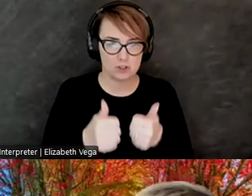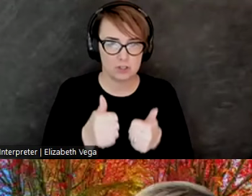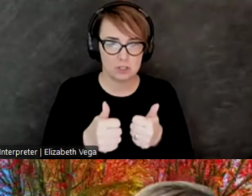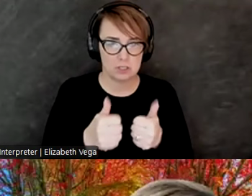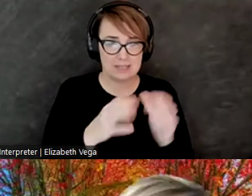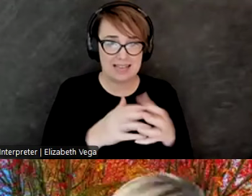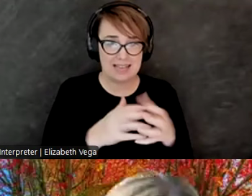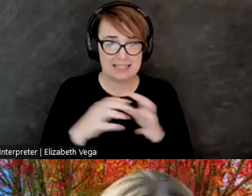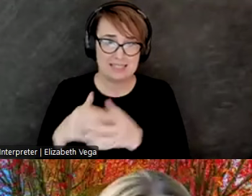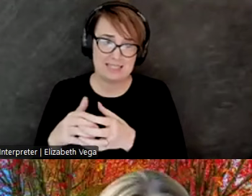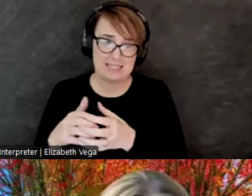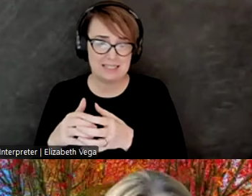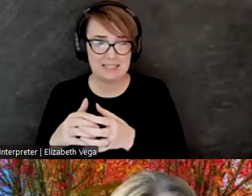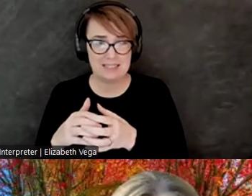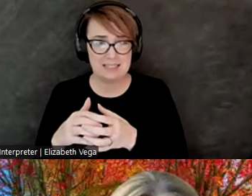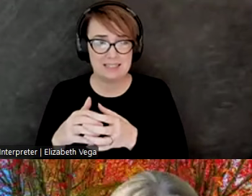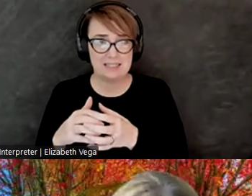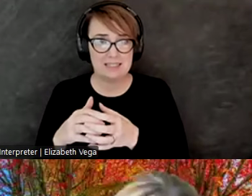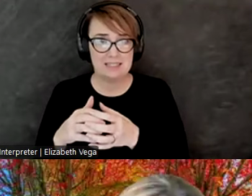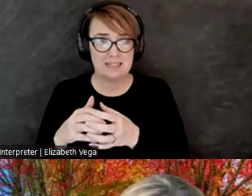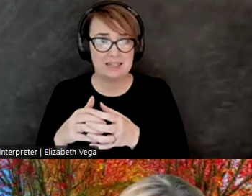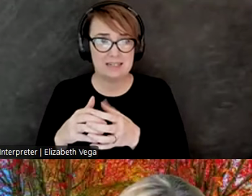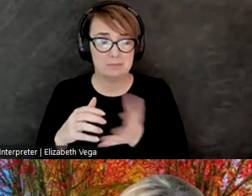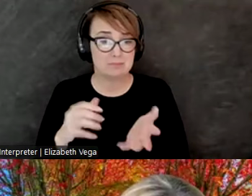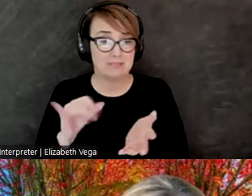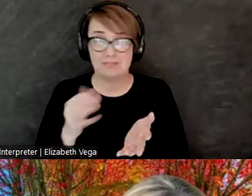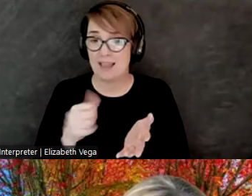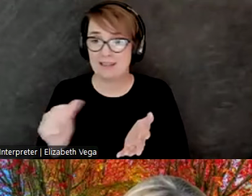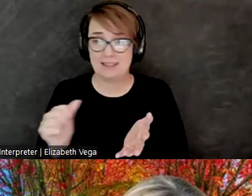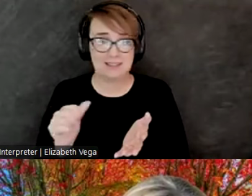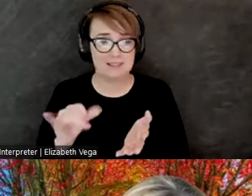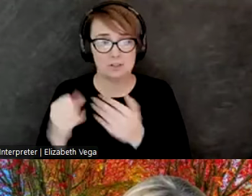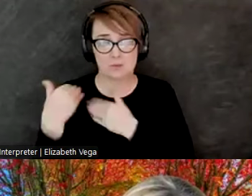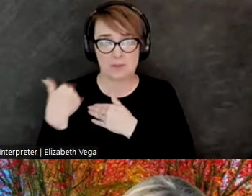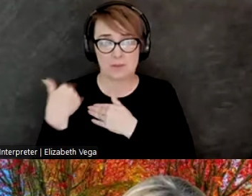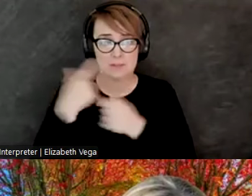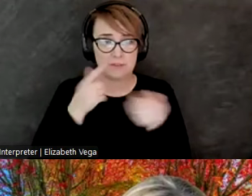all those Bagley-Keene rules. So,